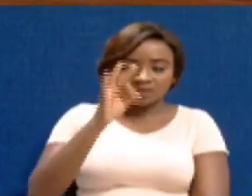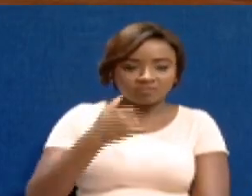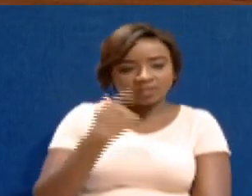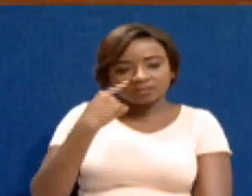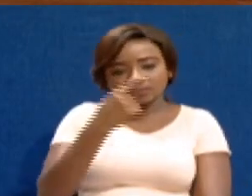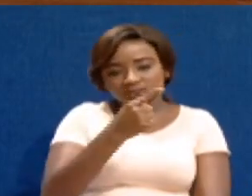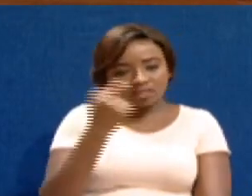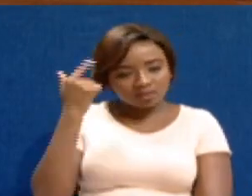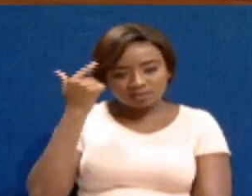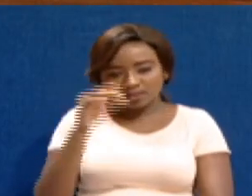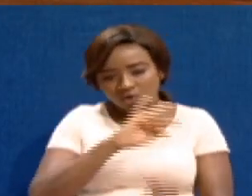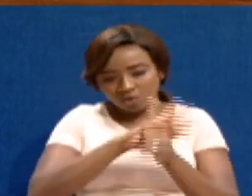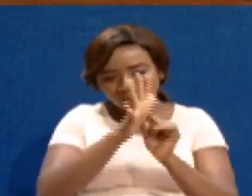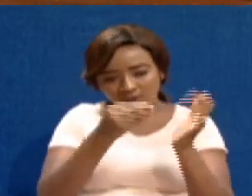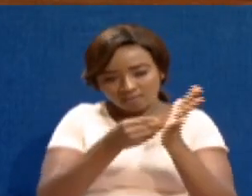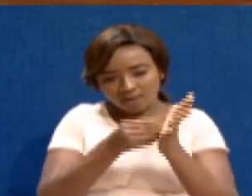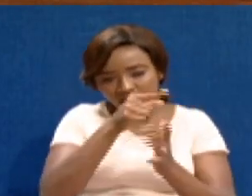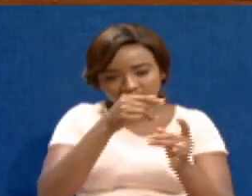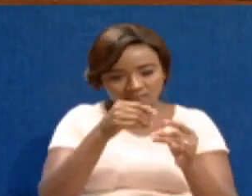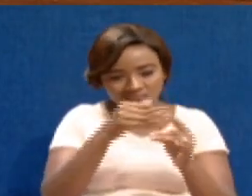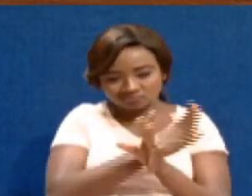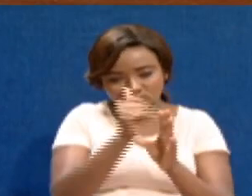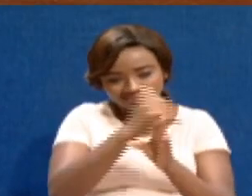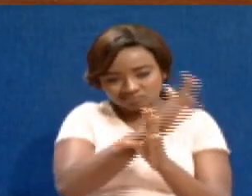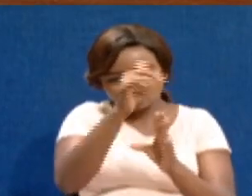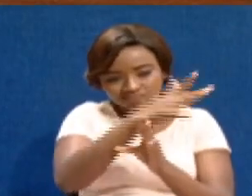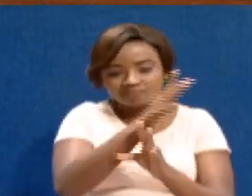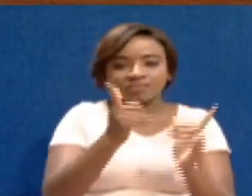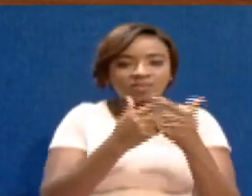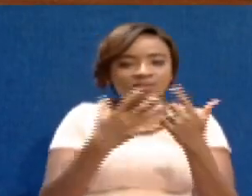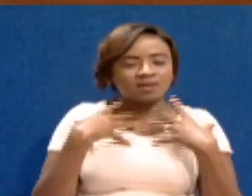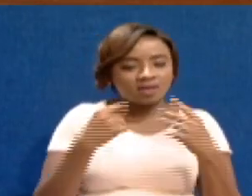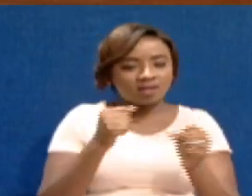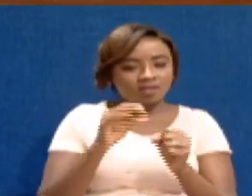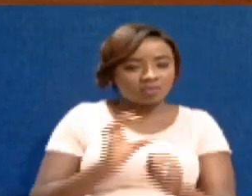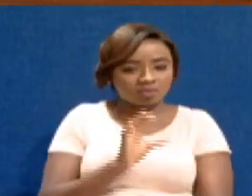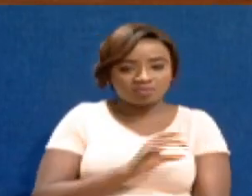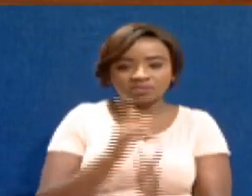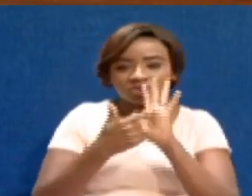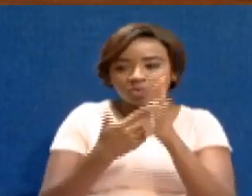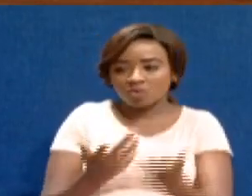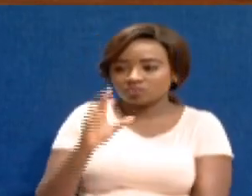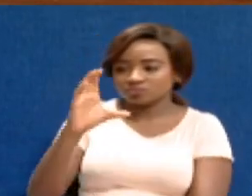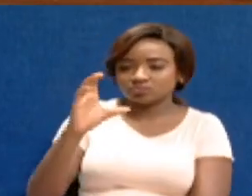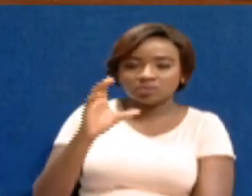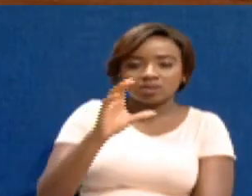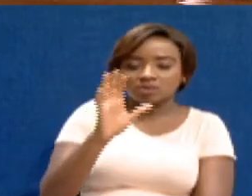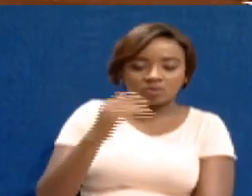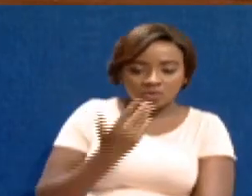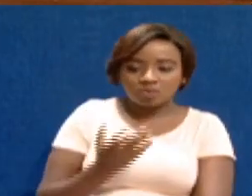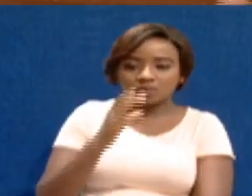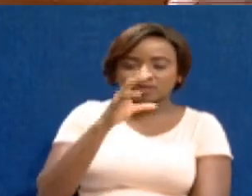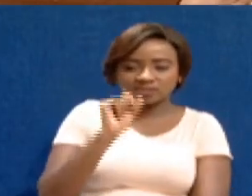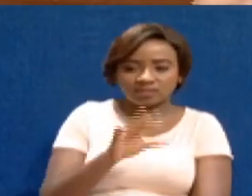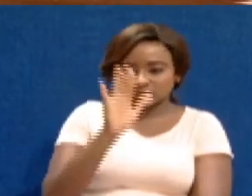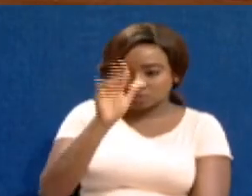I don't know which task force was resuscitated to put in the input of some of the issues raised by the Deputy President, which was nice,